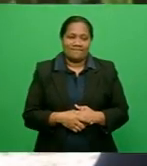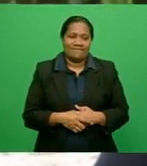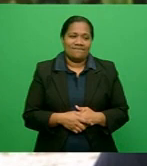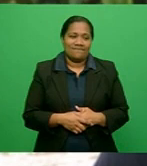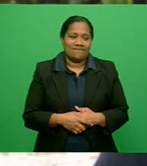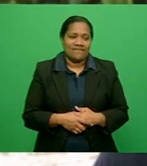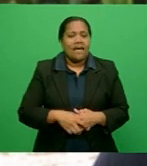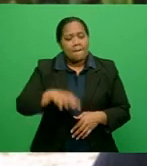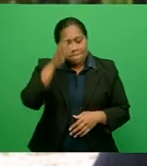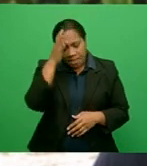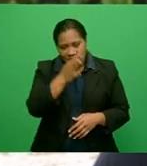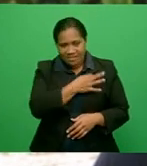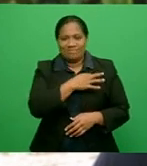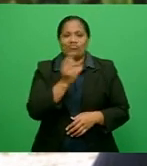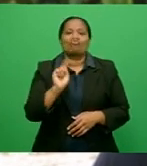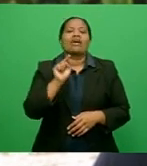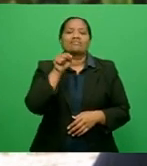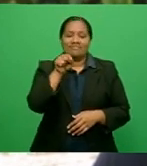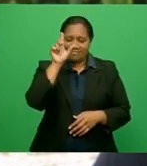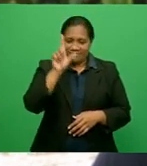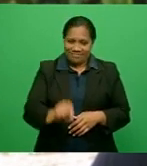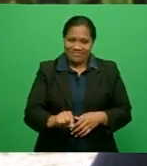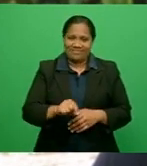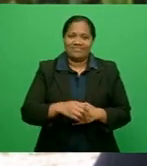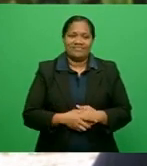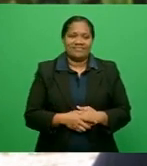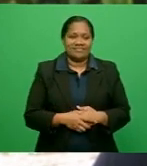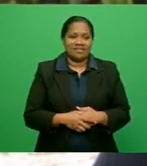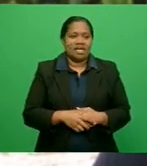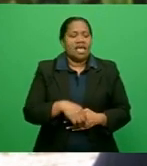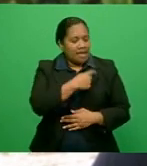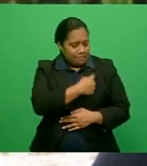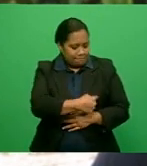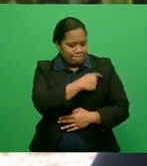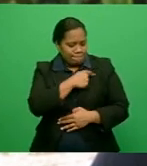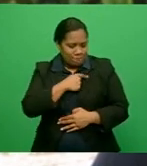believe in what you do, and you commit